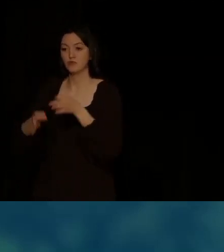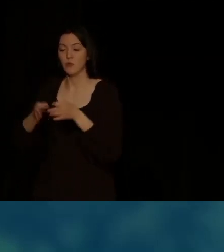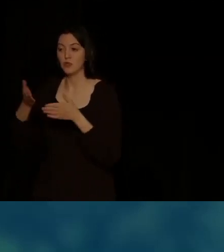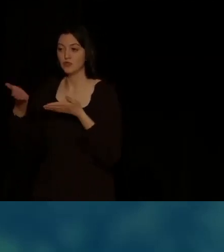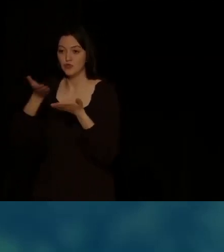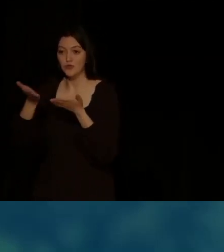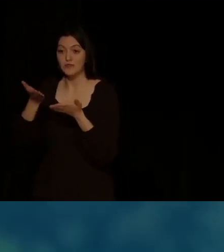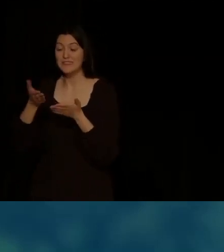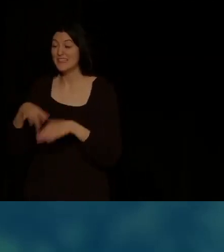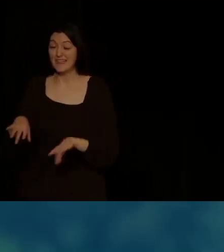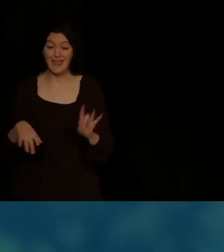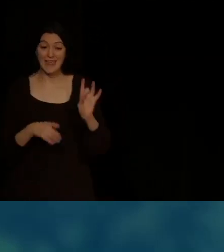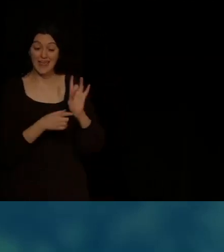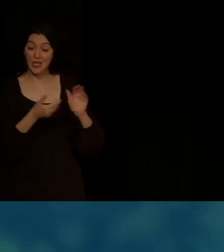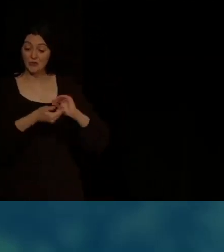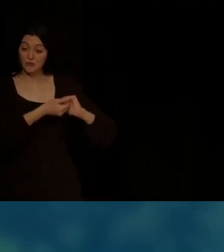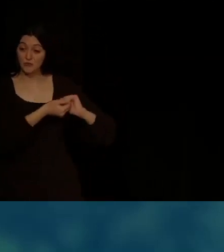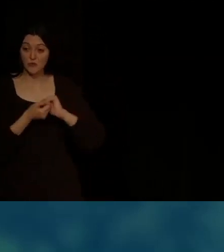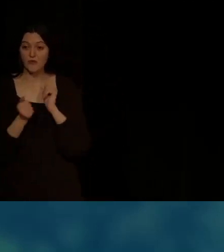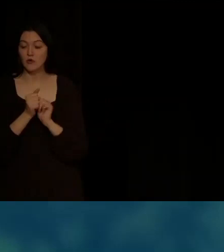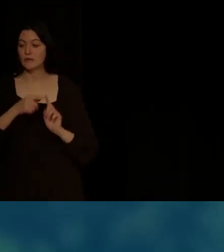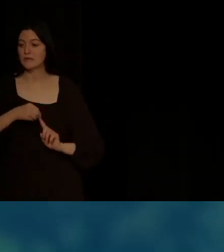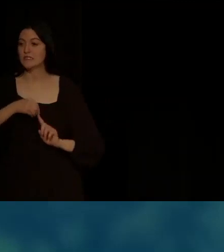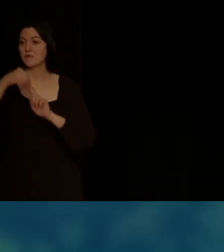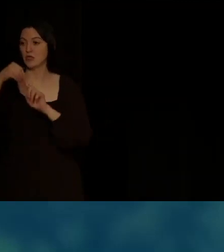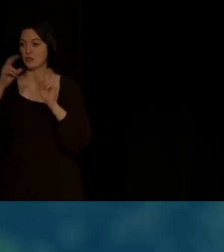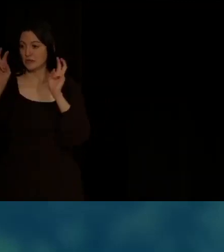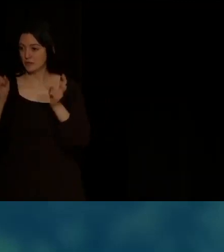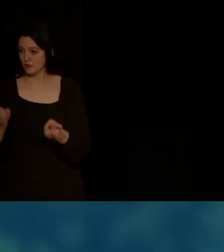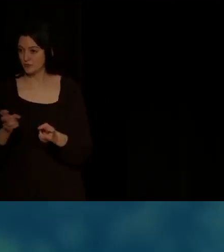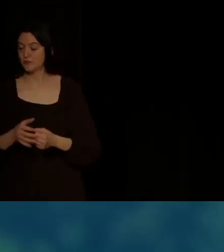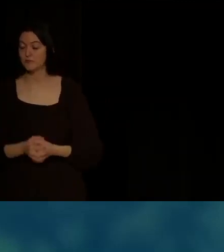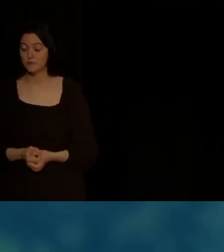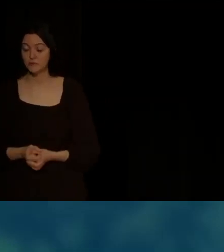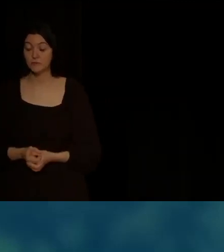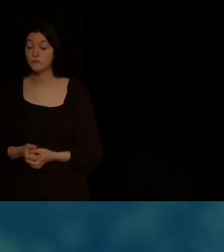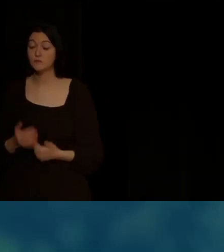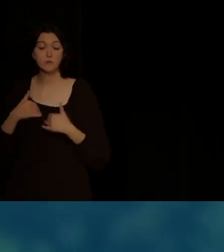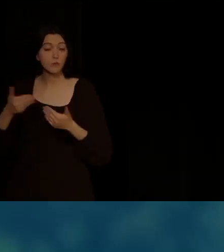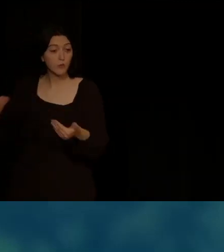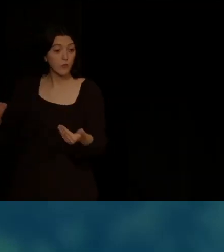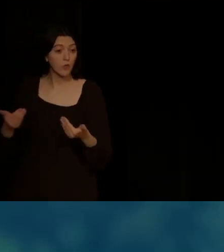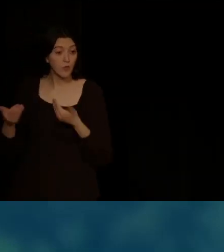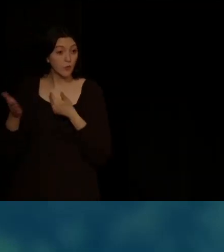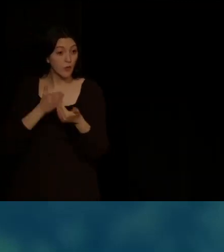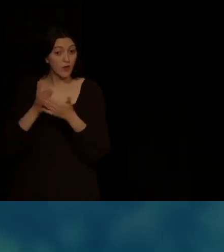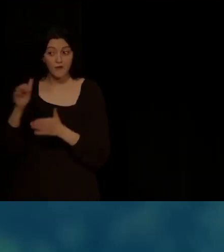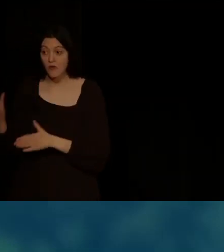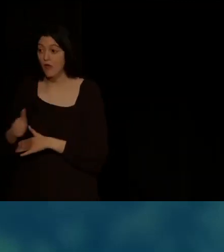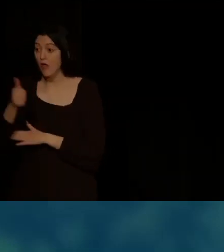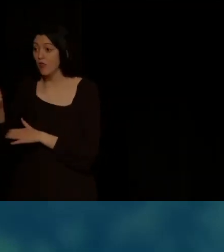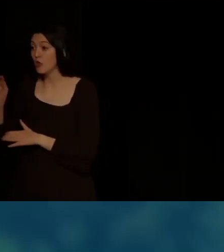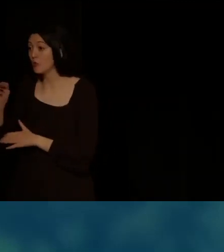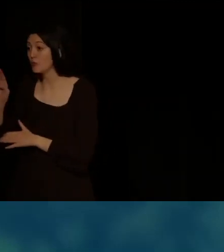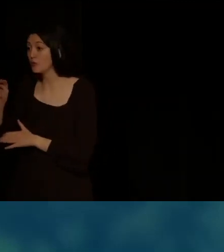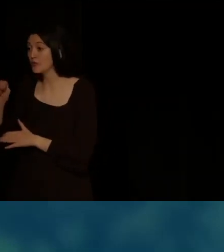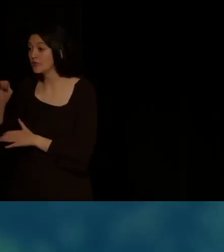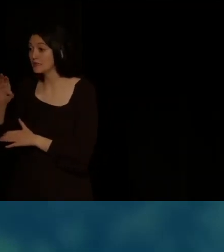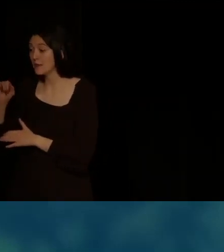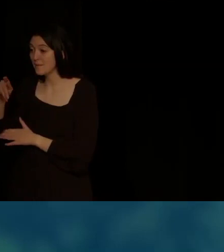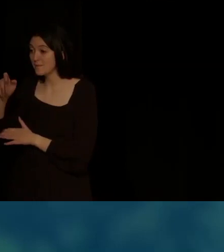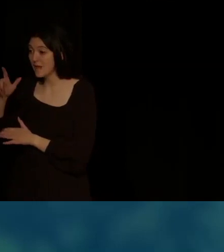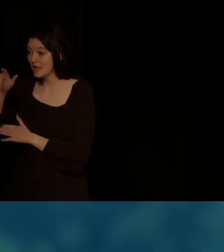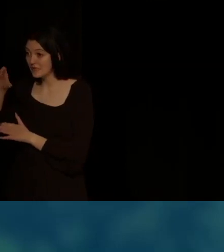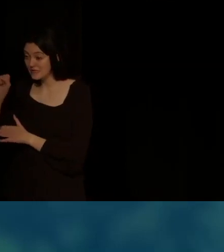8 municipalities work with us for specialty court services. We welcome any other municipality to join us in this journey to be